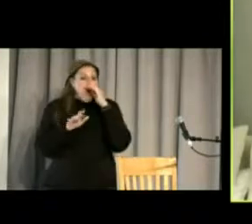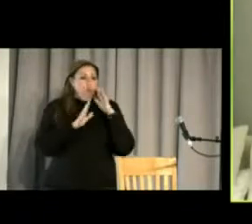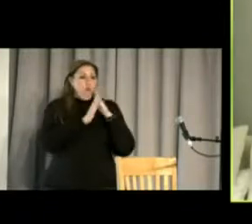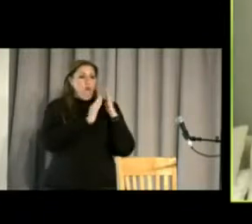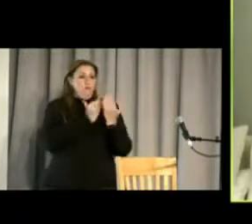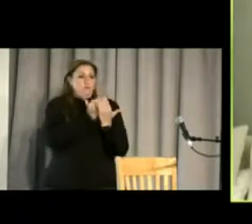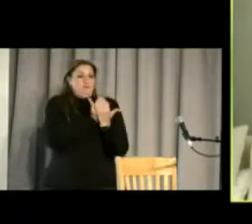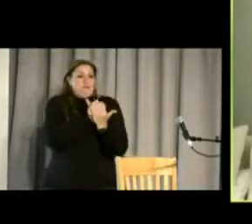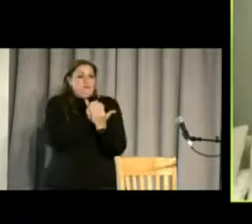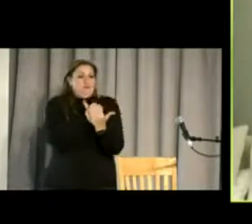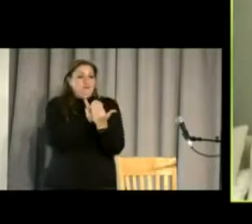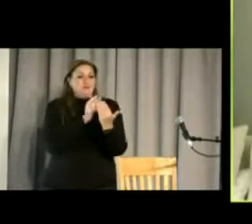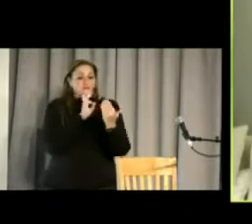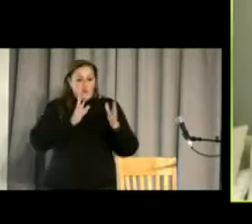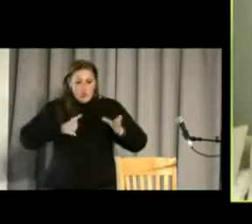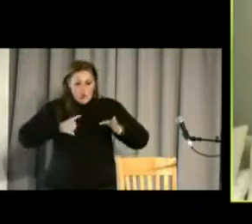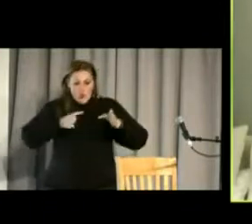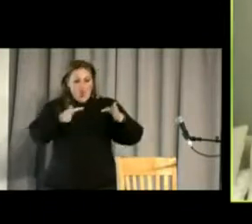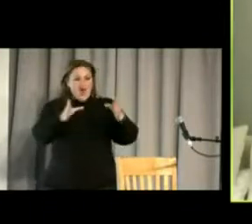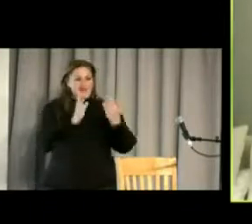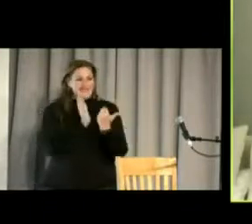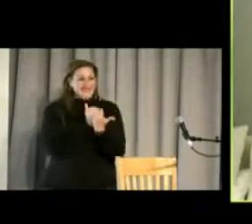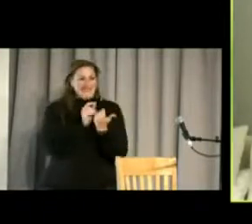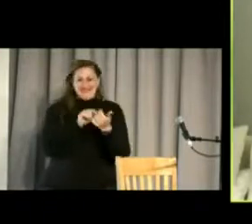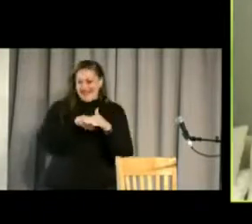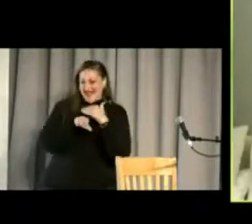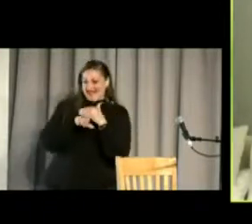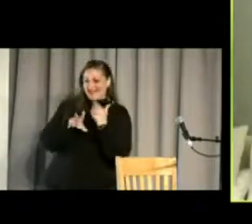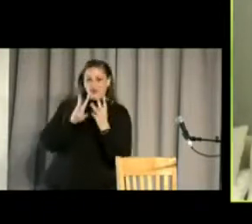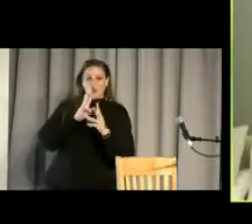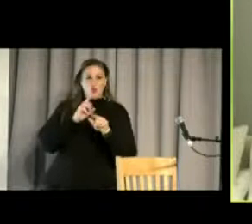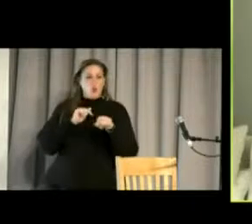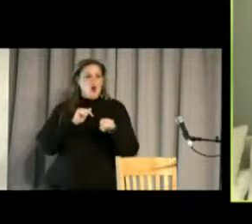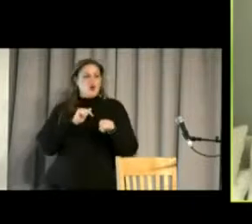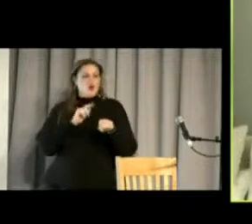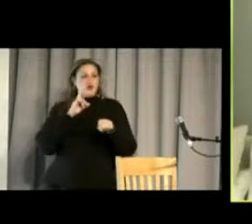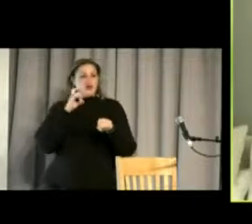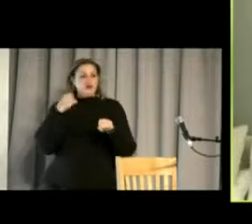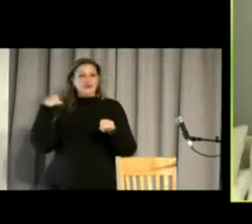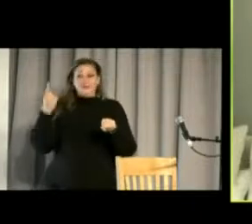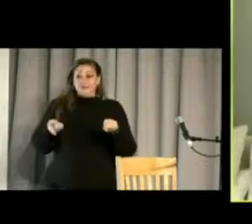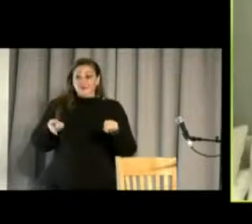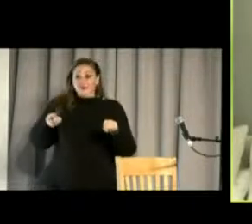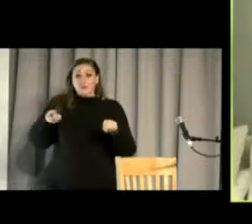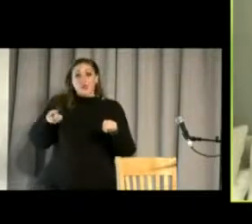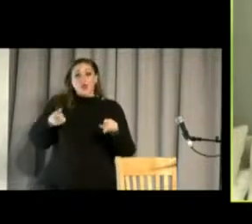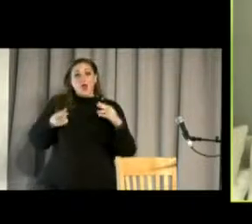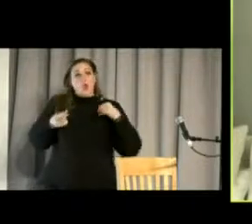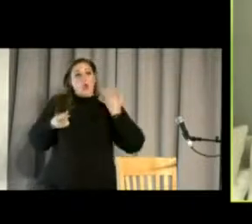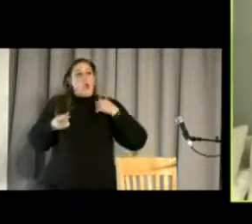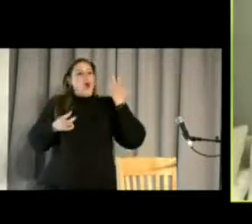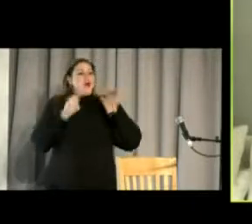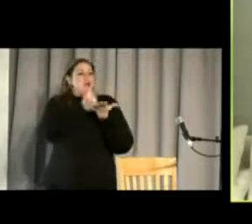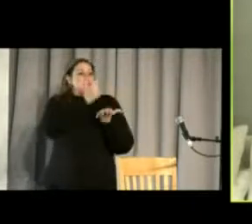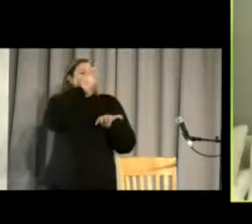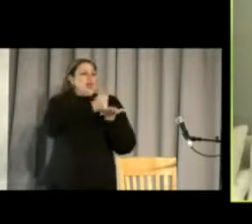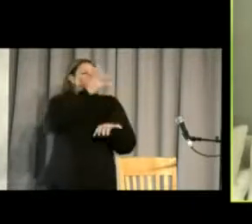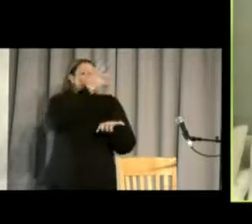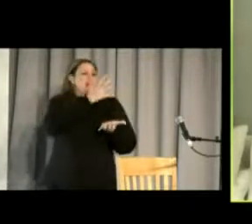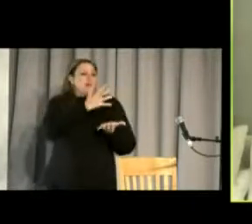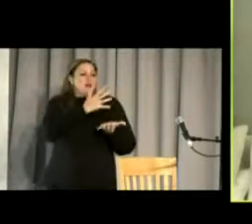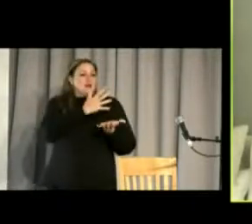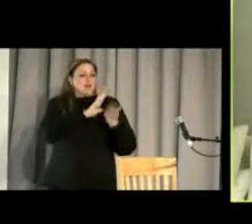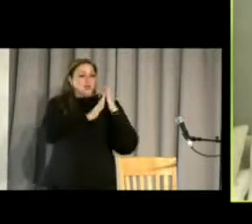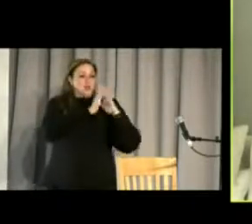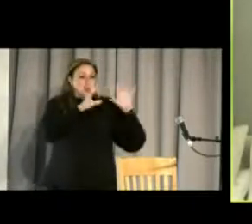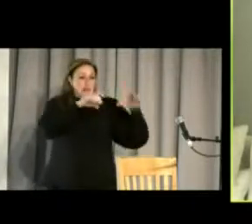closer to that water base because they had easier access to that water. And those have historically primarily been white, wealthier communities, white,